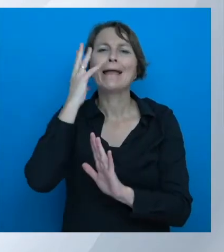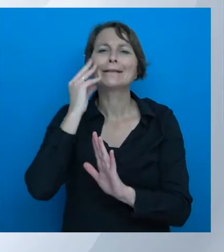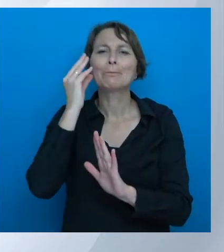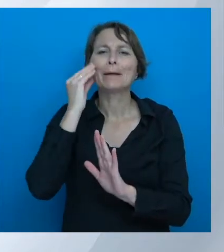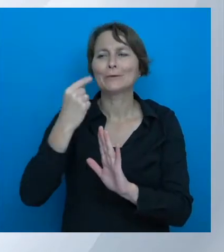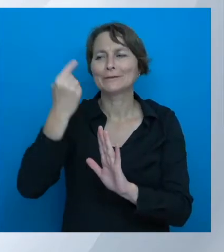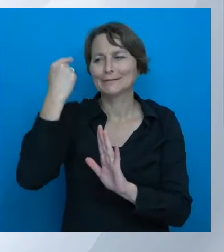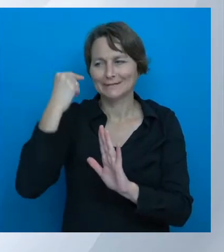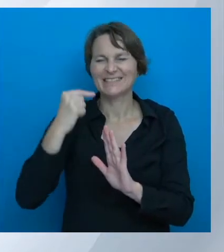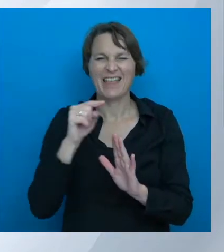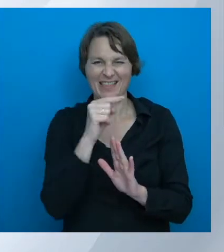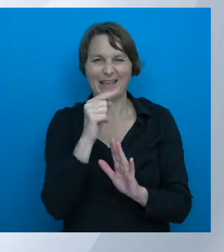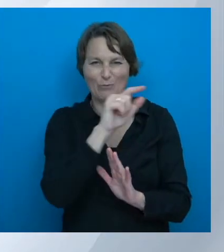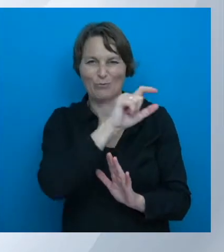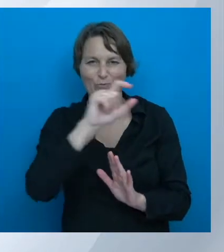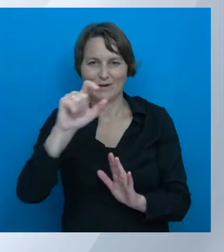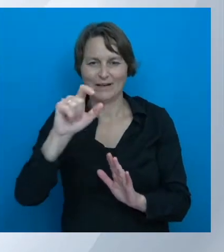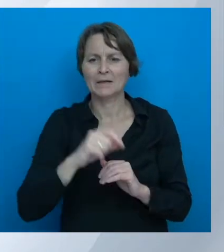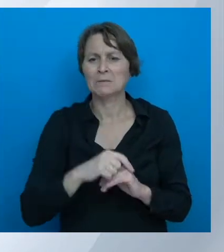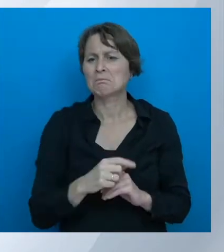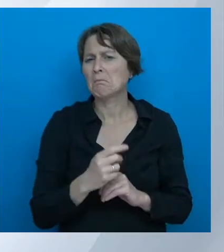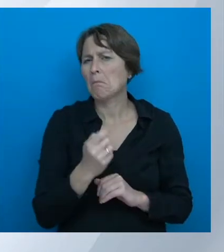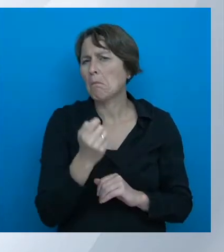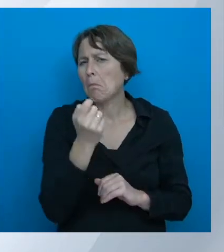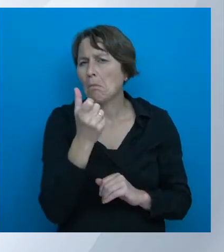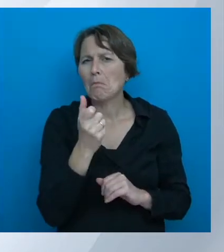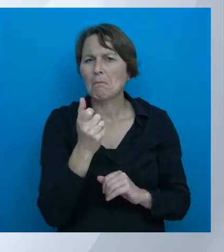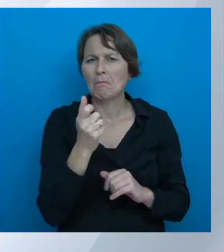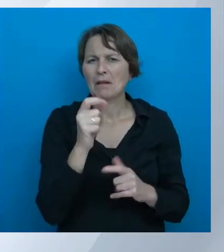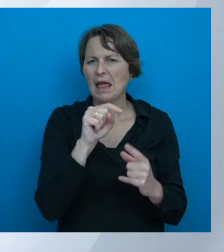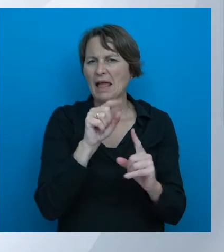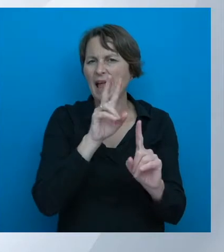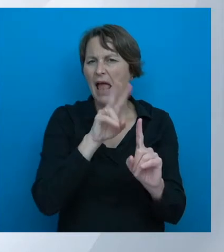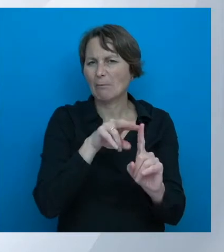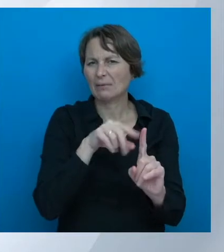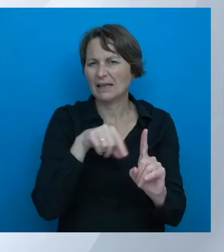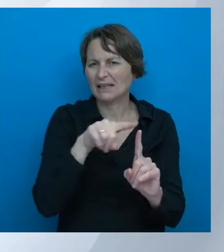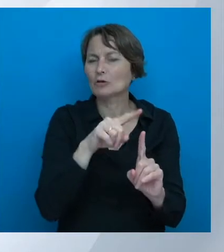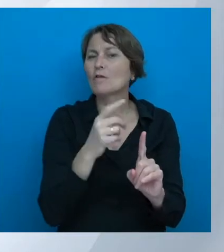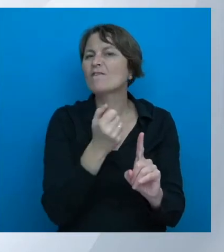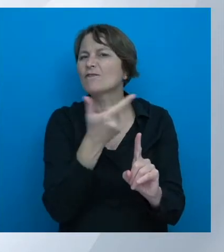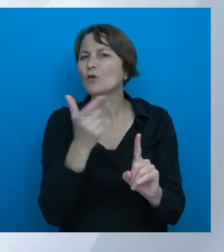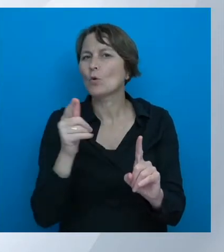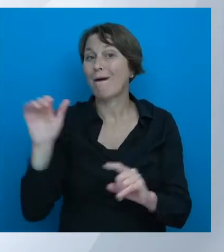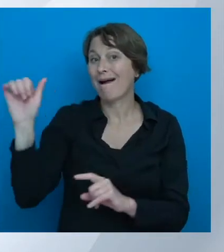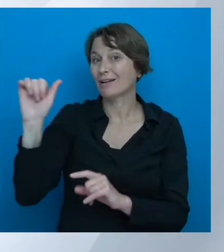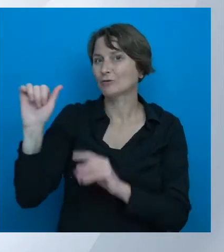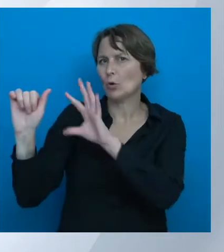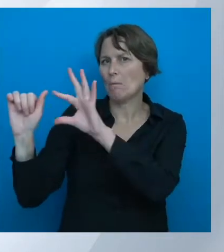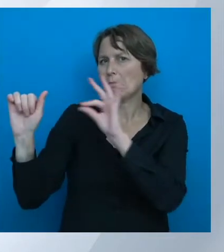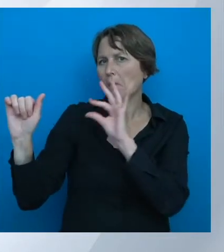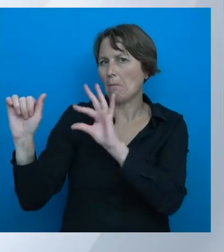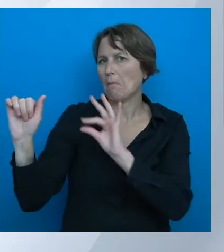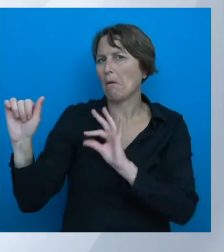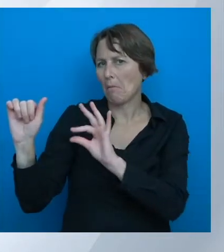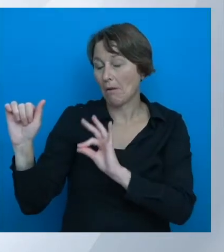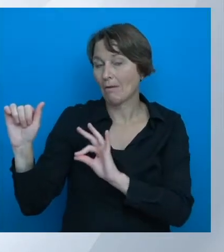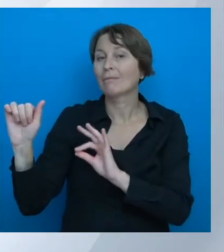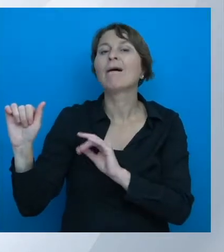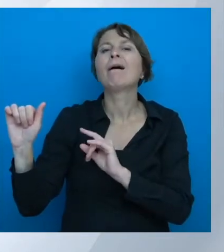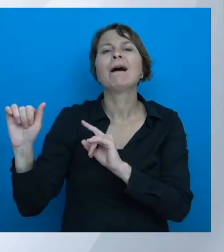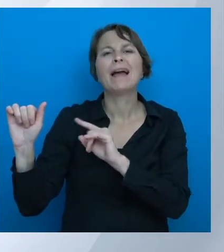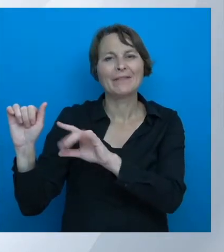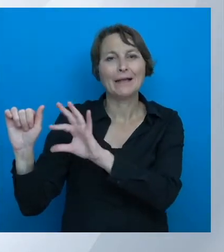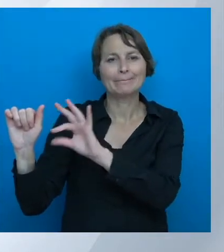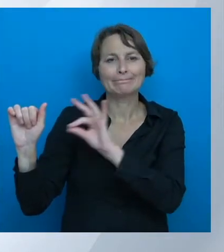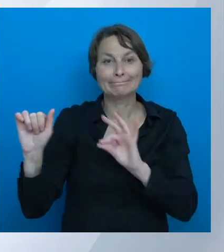application, uses a few different resources inside of Azure, and it replicated something that we could build upon to help customers in